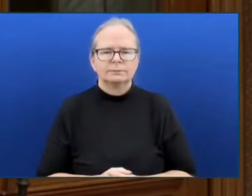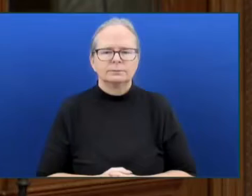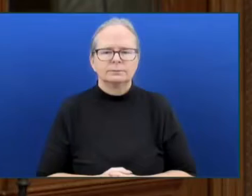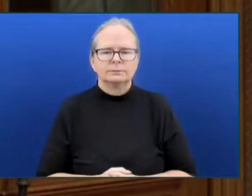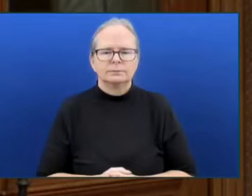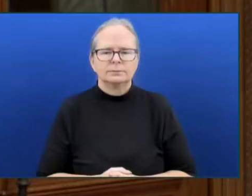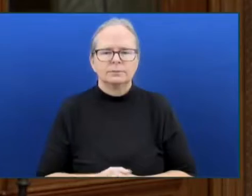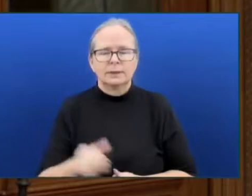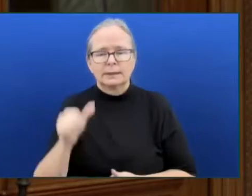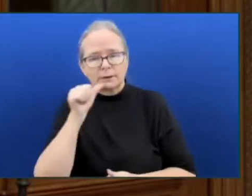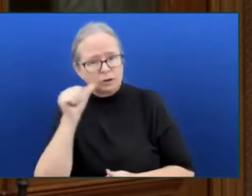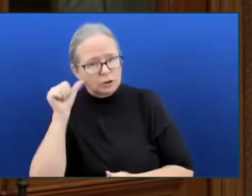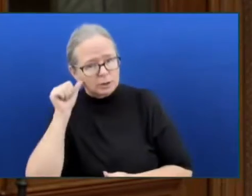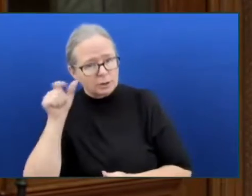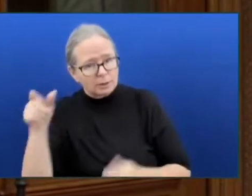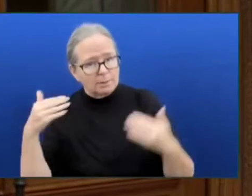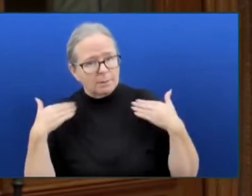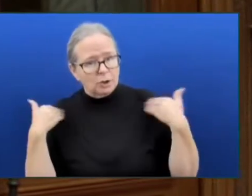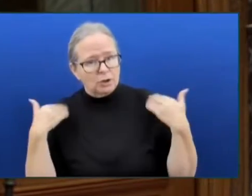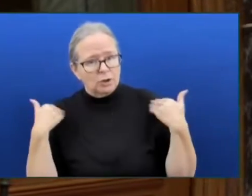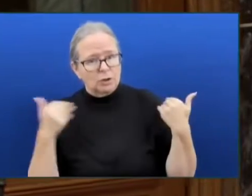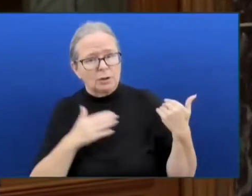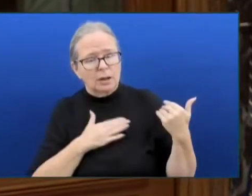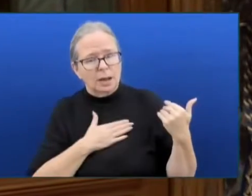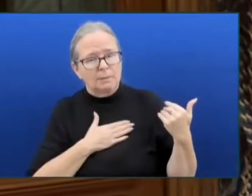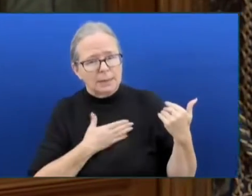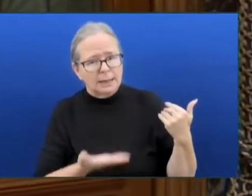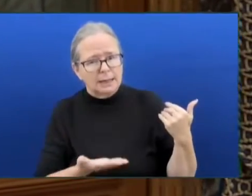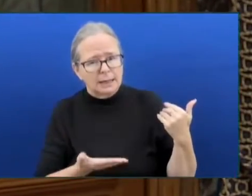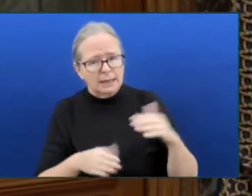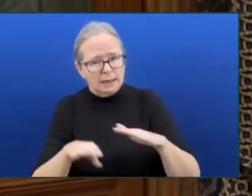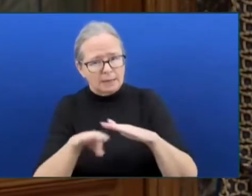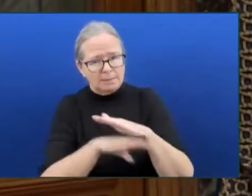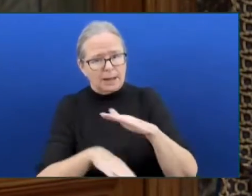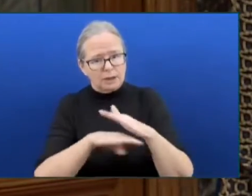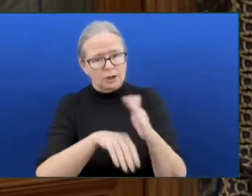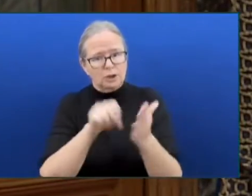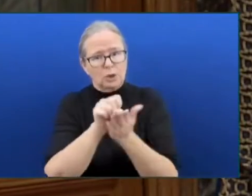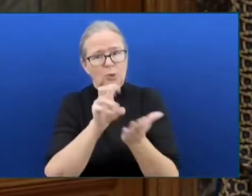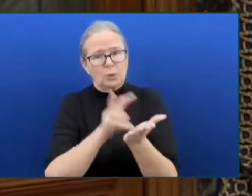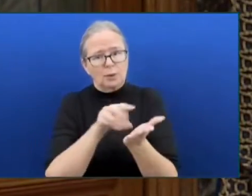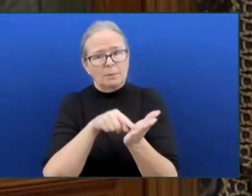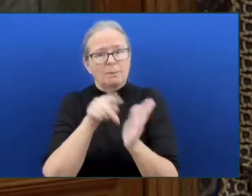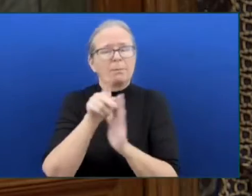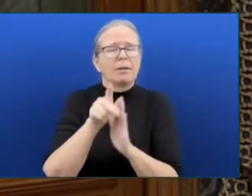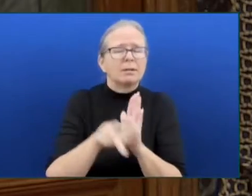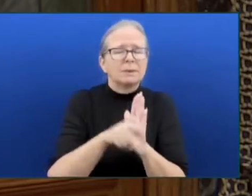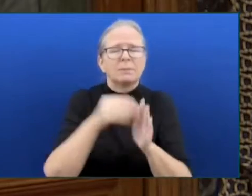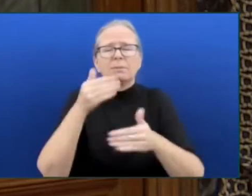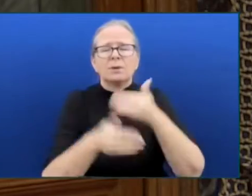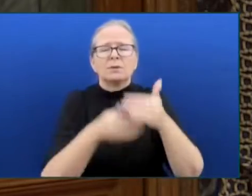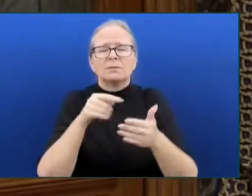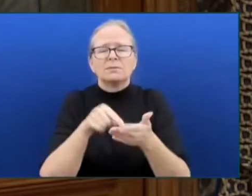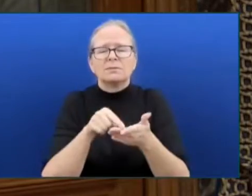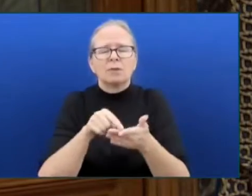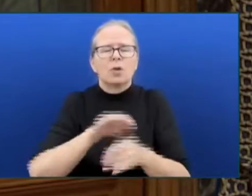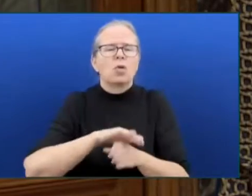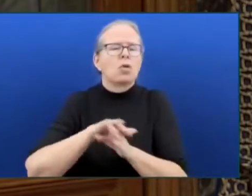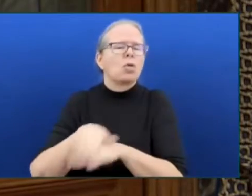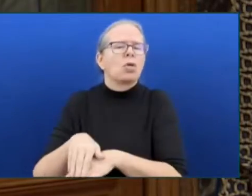that basic social work policies and procedures were not followed, essentially admitting to not doing her